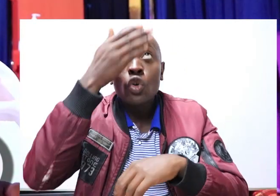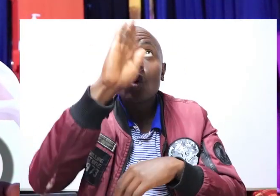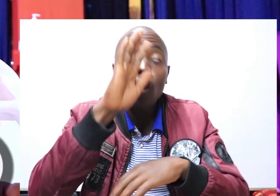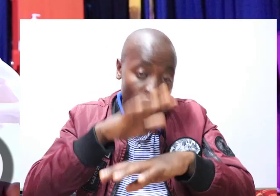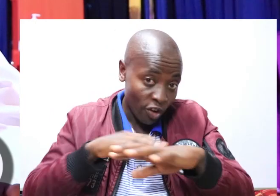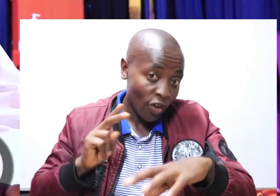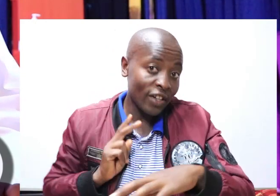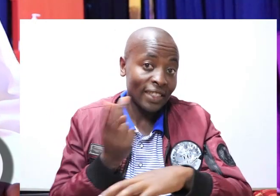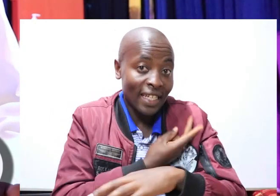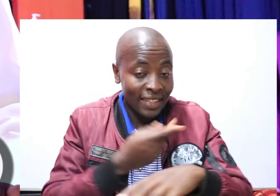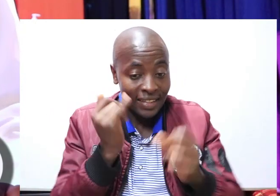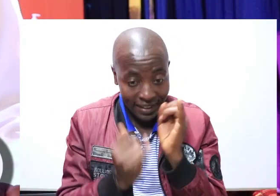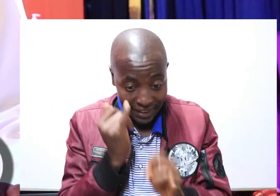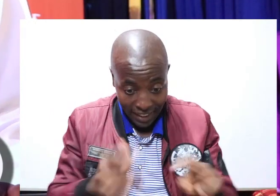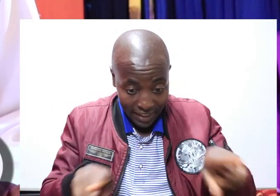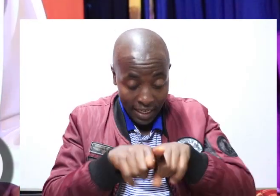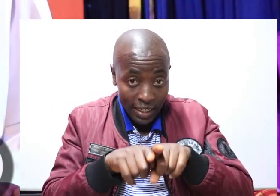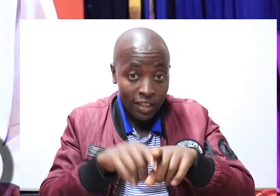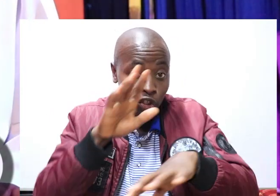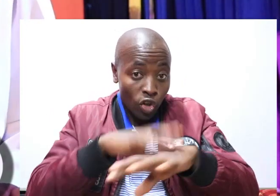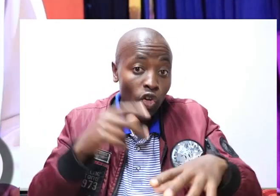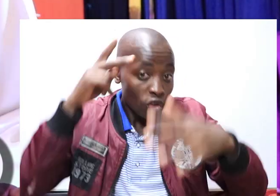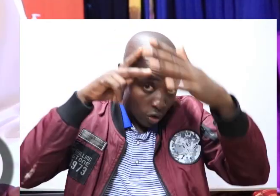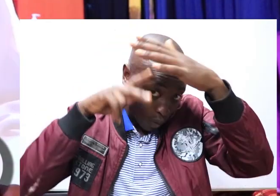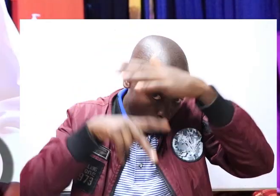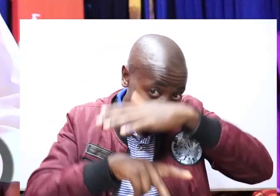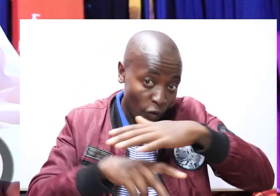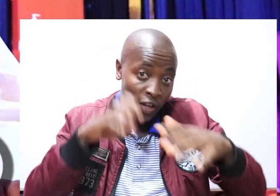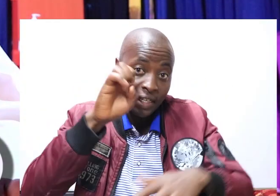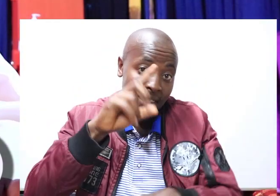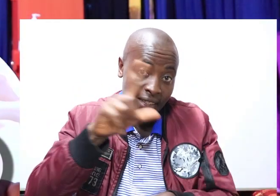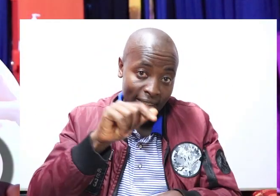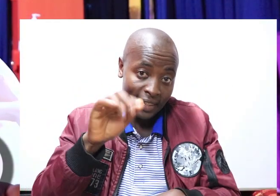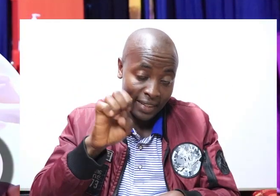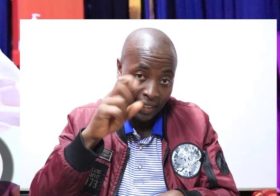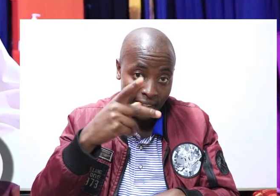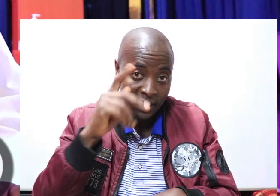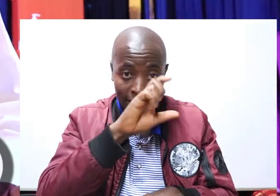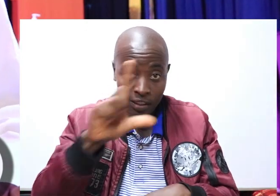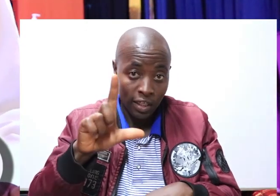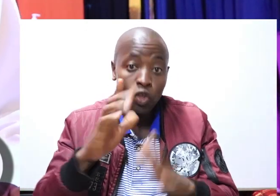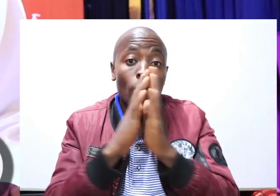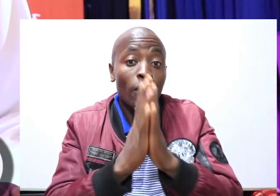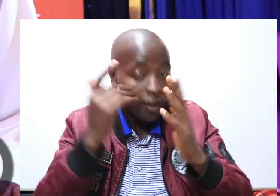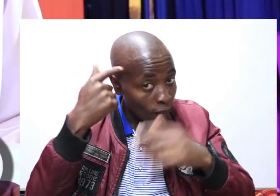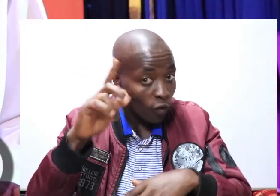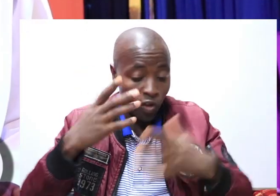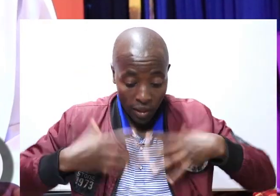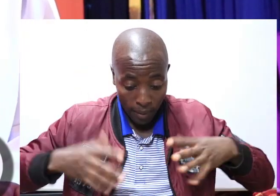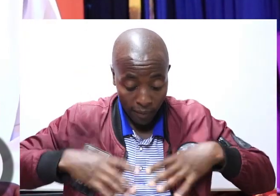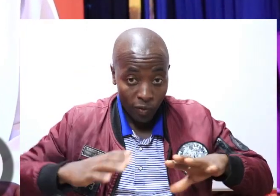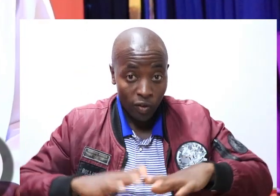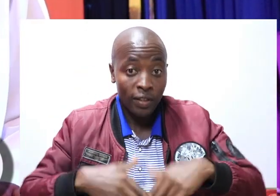just like he called on his prophet Ezekiel to stand in the gap on behalf of his people and present